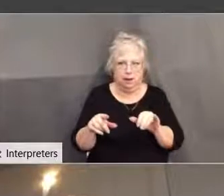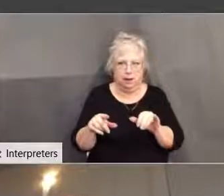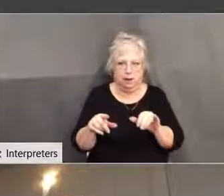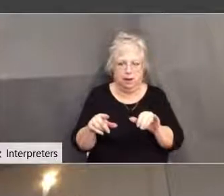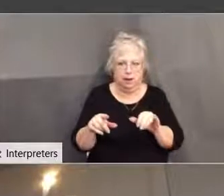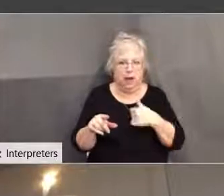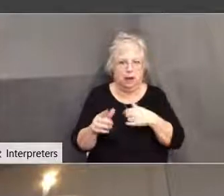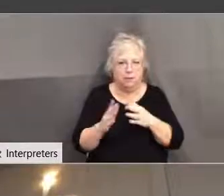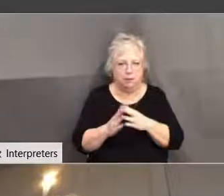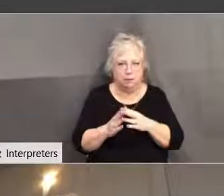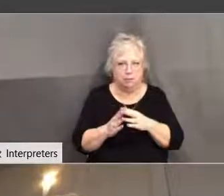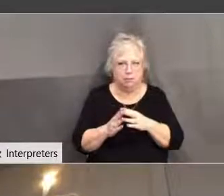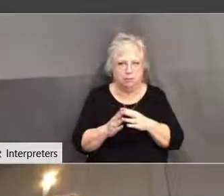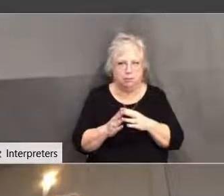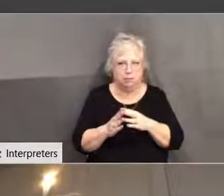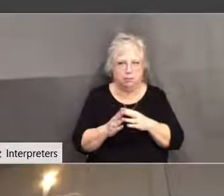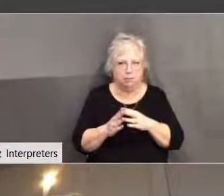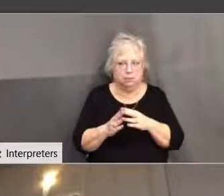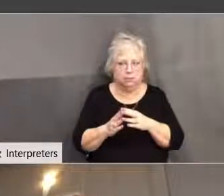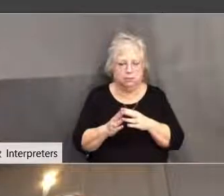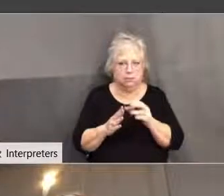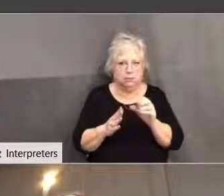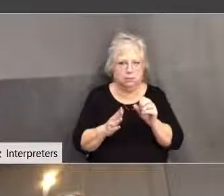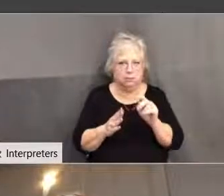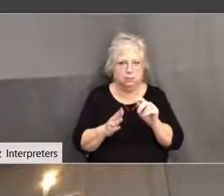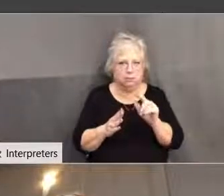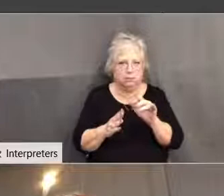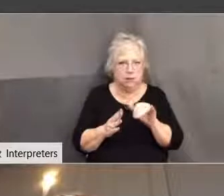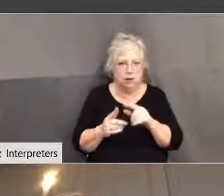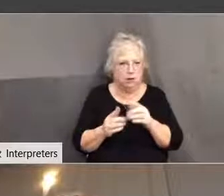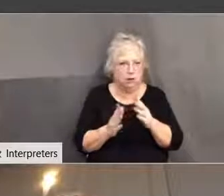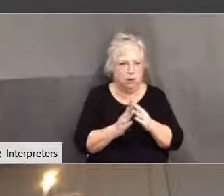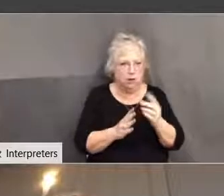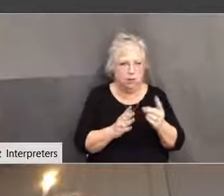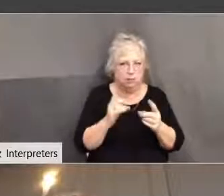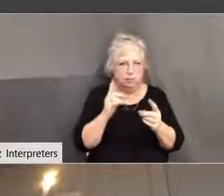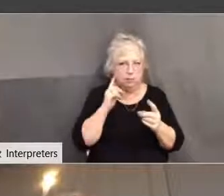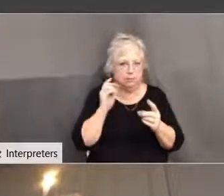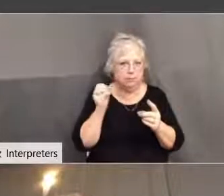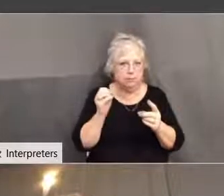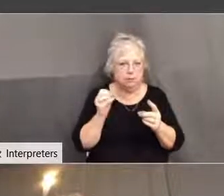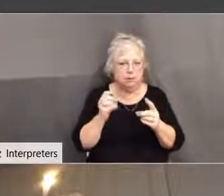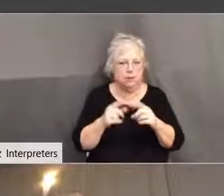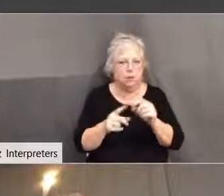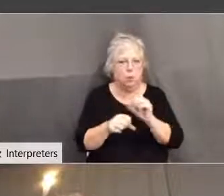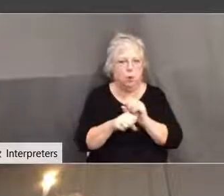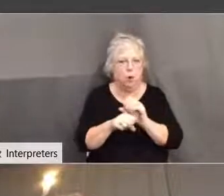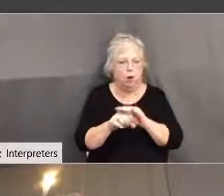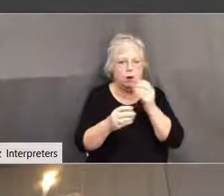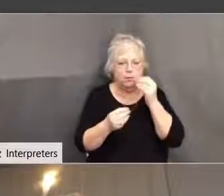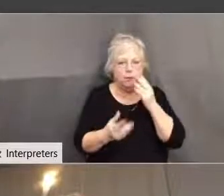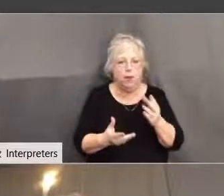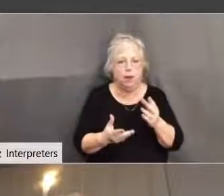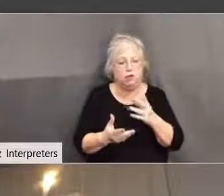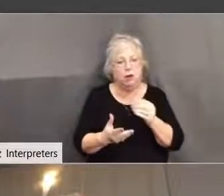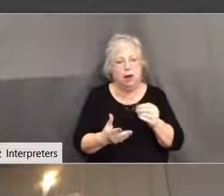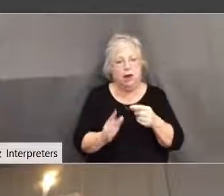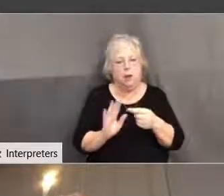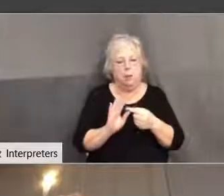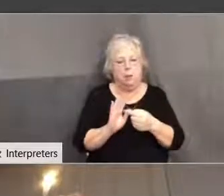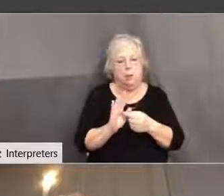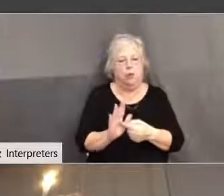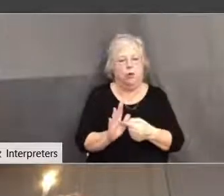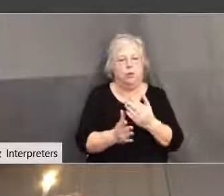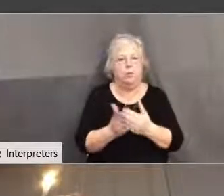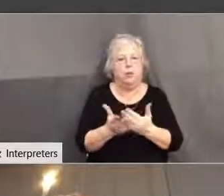information, and it kind of begs to, it points to some of the things that Director Hines has talked to and in Director Compuris, is that we know there are